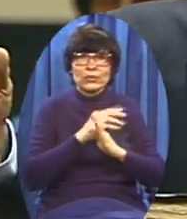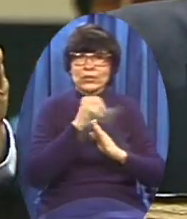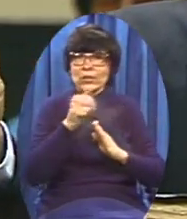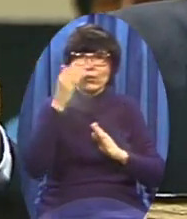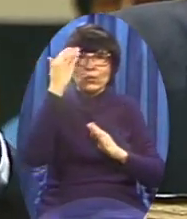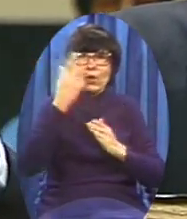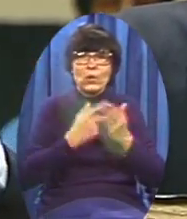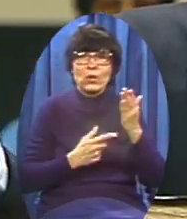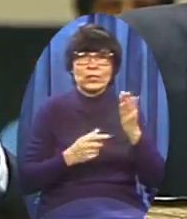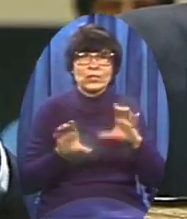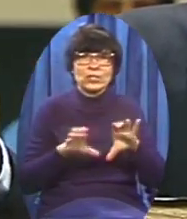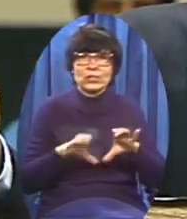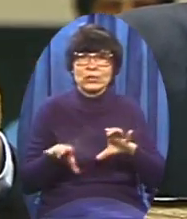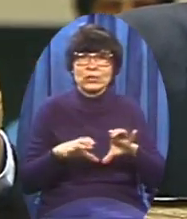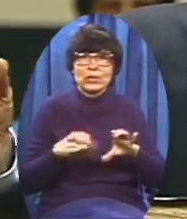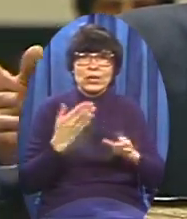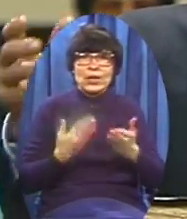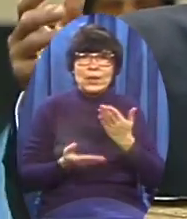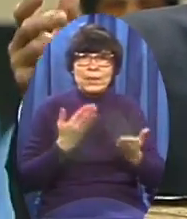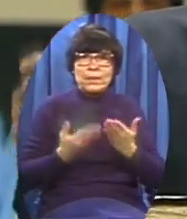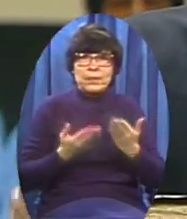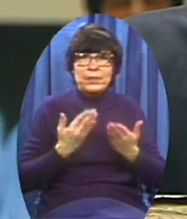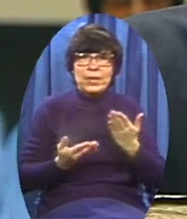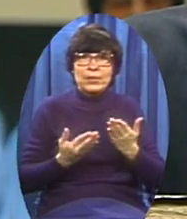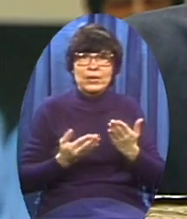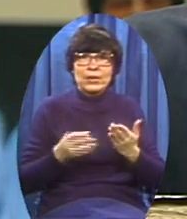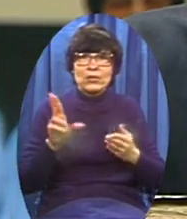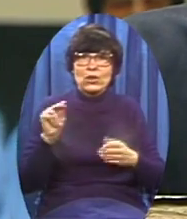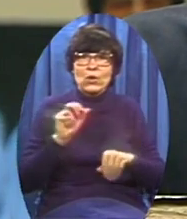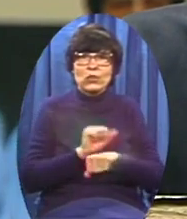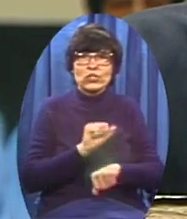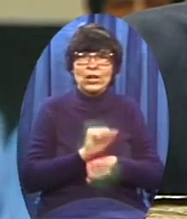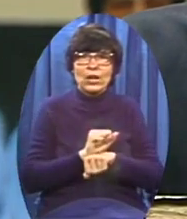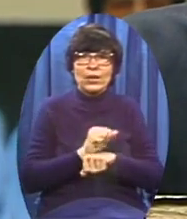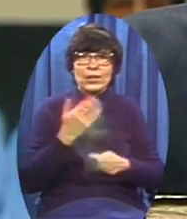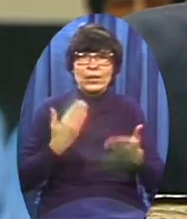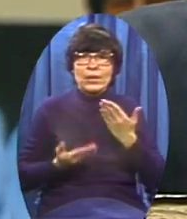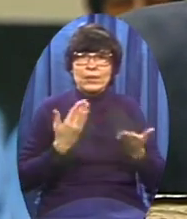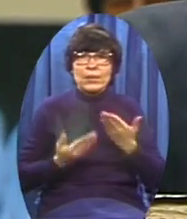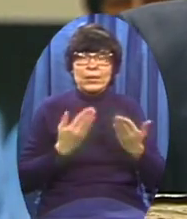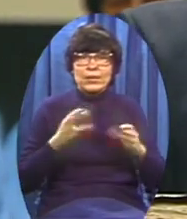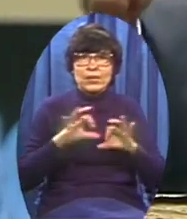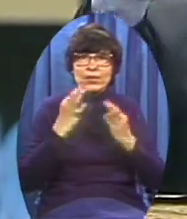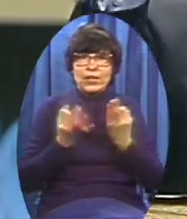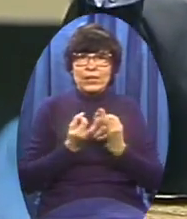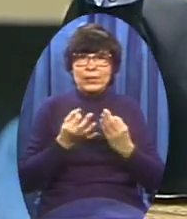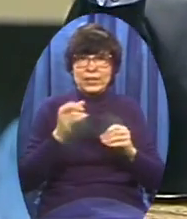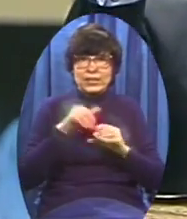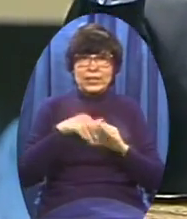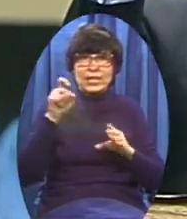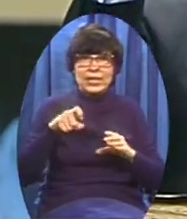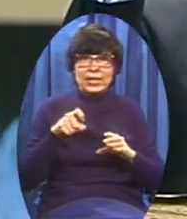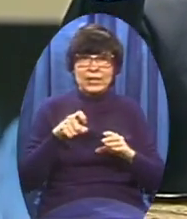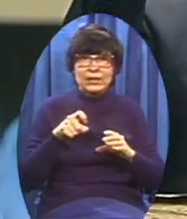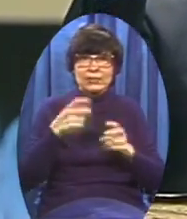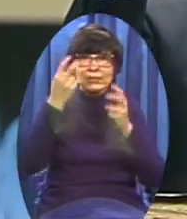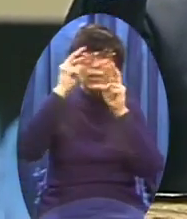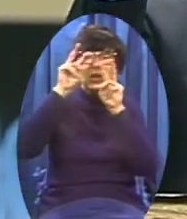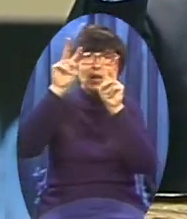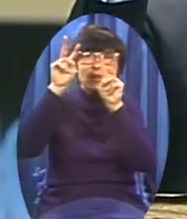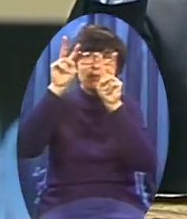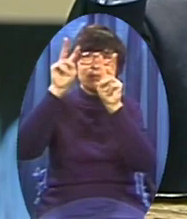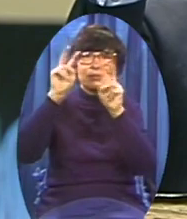out of a job. Maybe your family brother is in need and you don't know what to do. Look up. Look up to